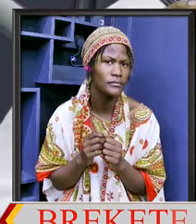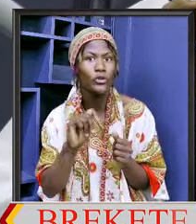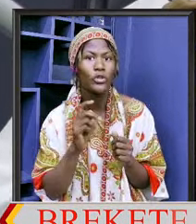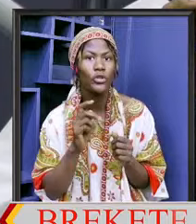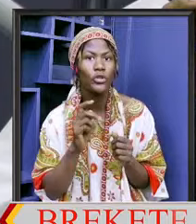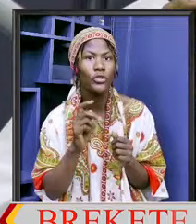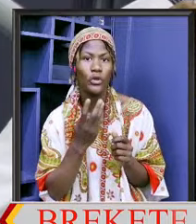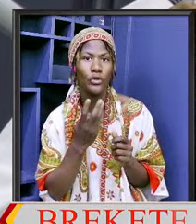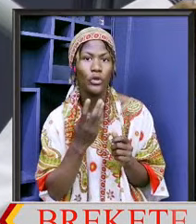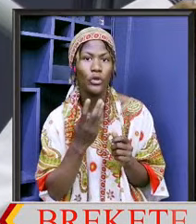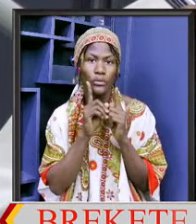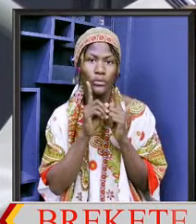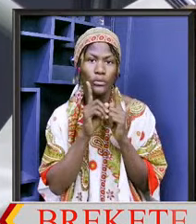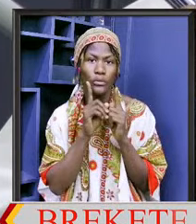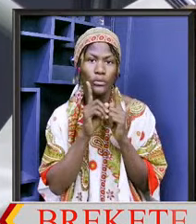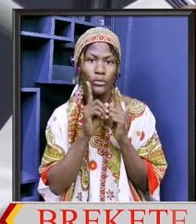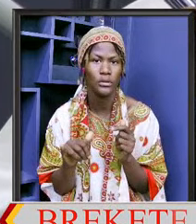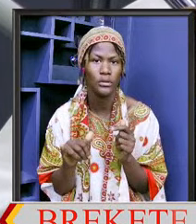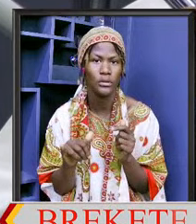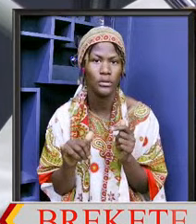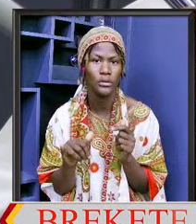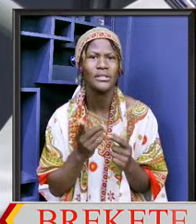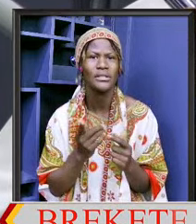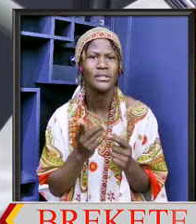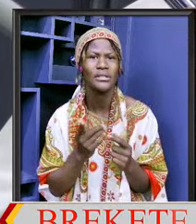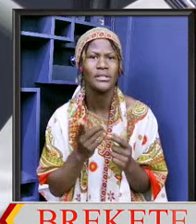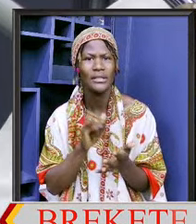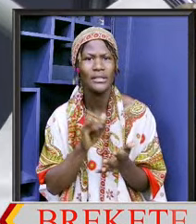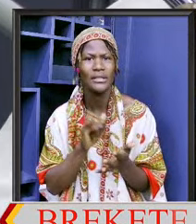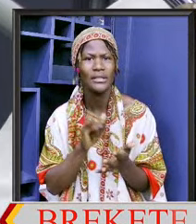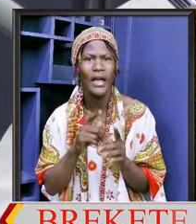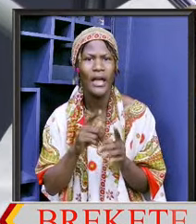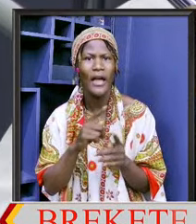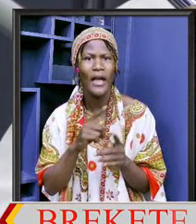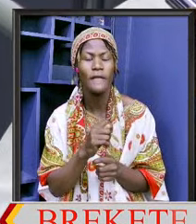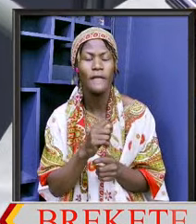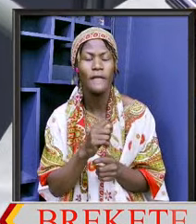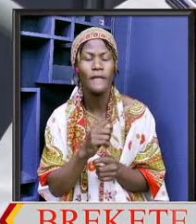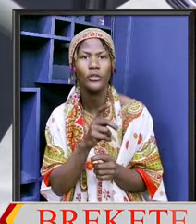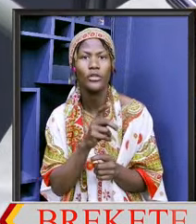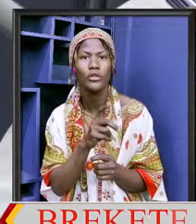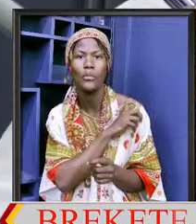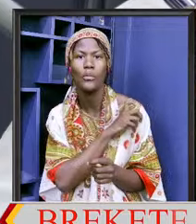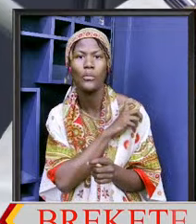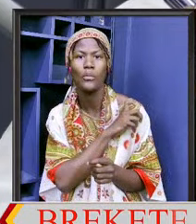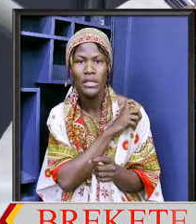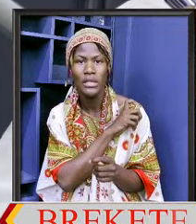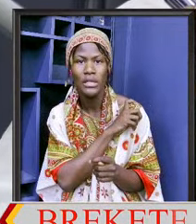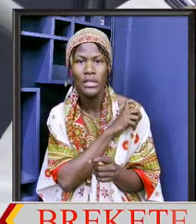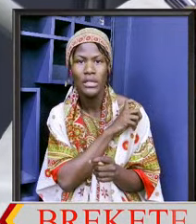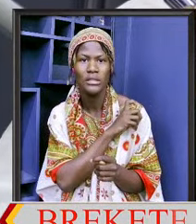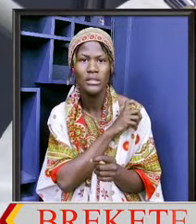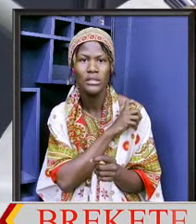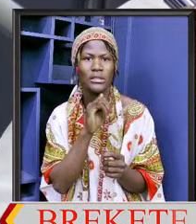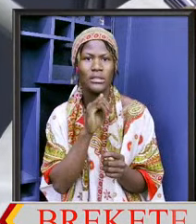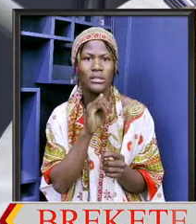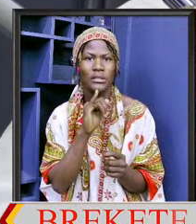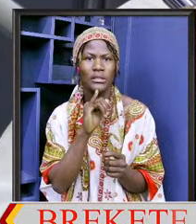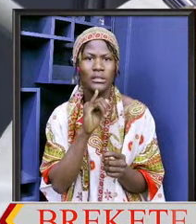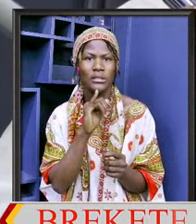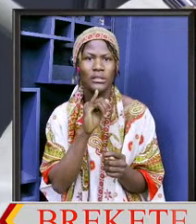you know, say me, anything will affect police, they affect me. Not because I have a single relation that is a